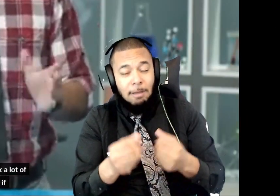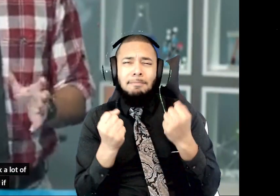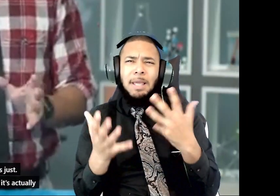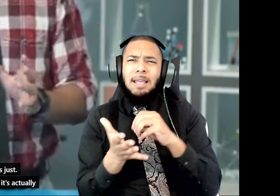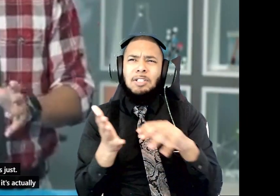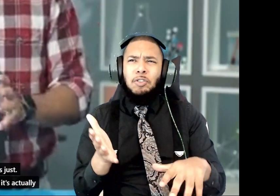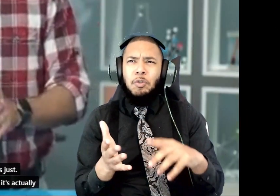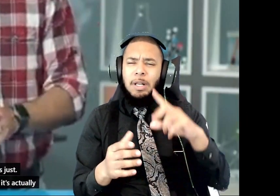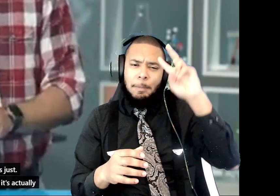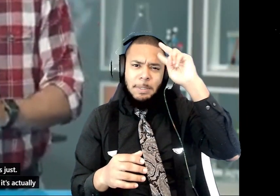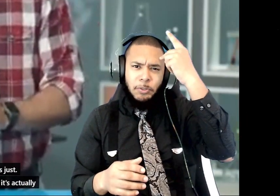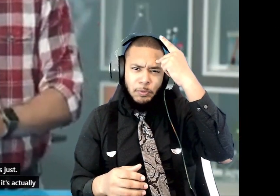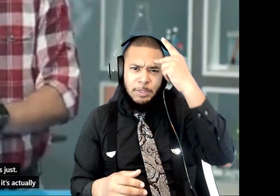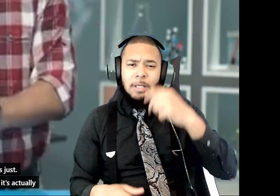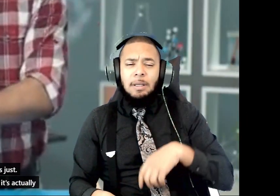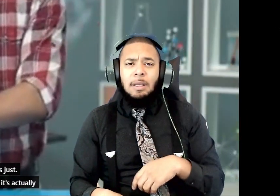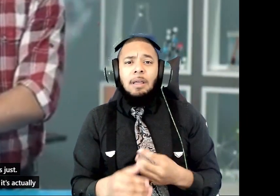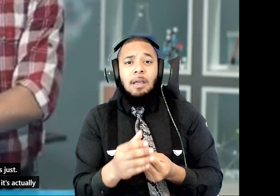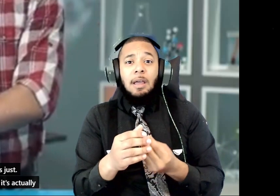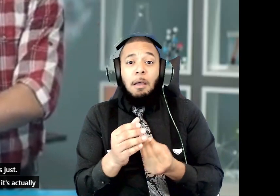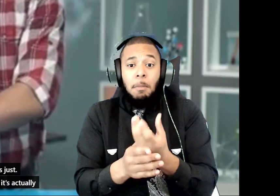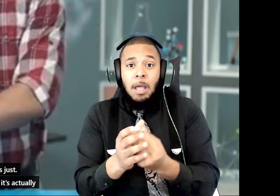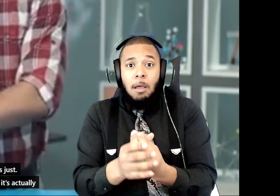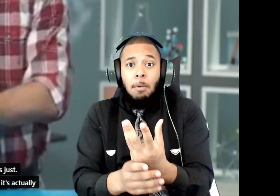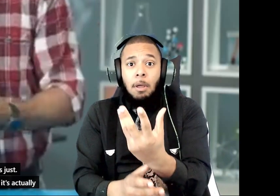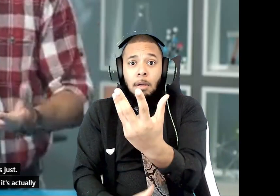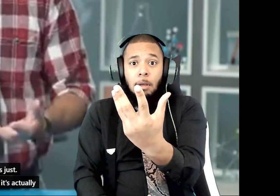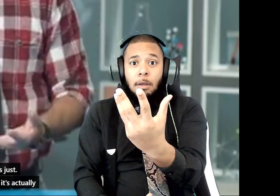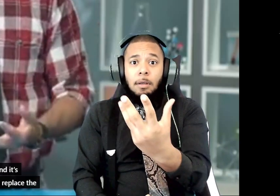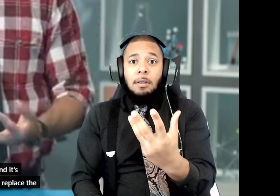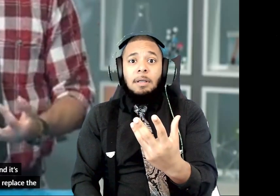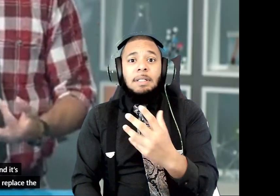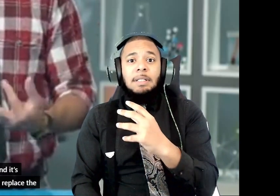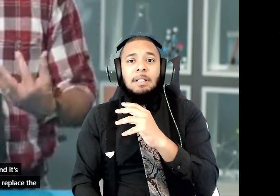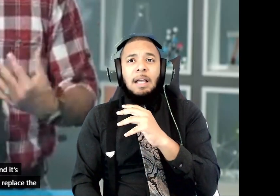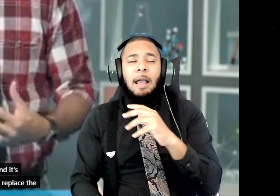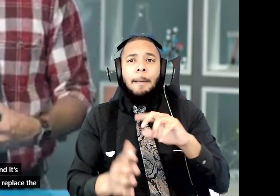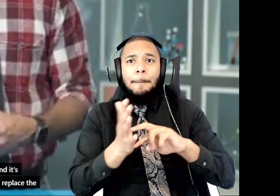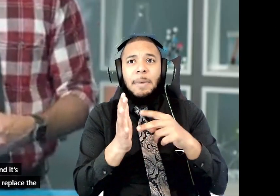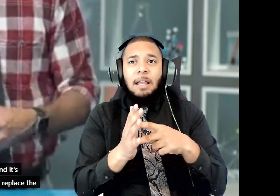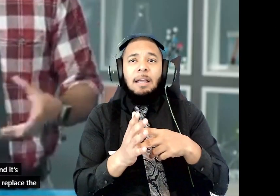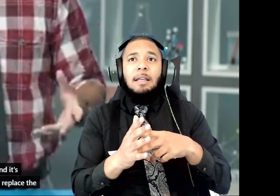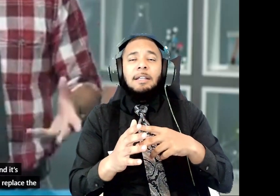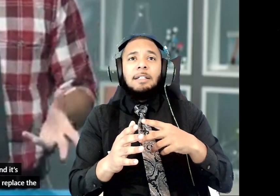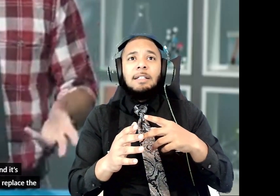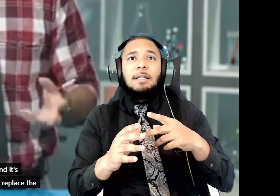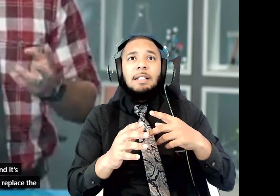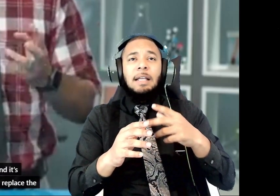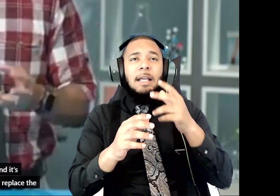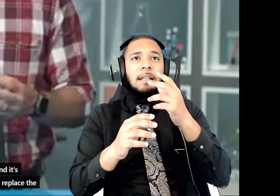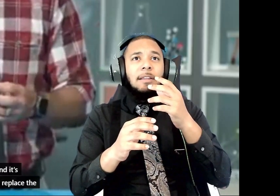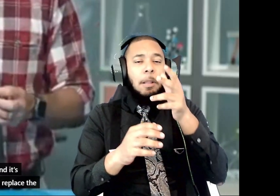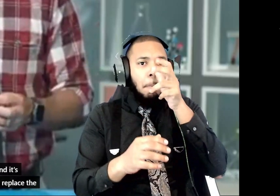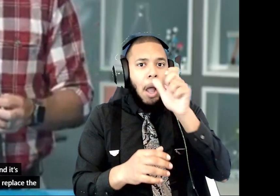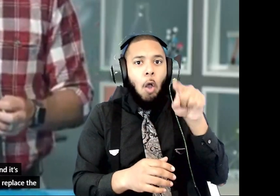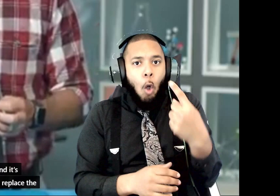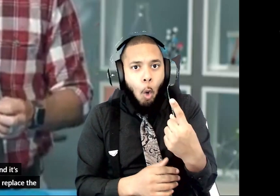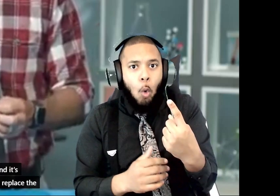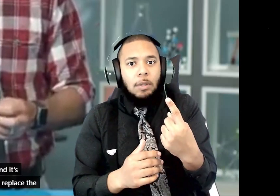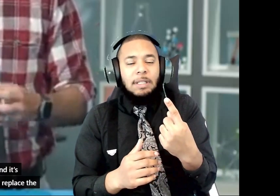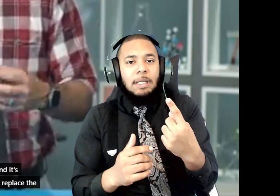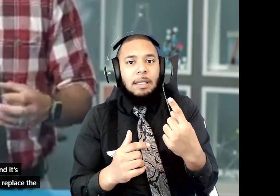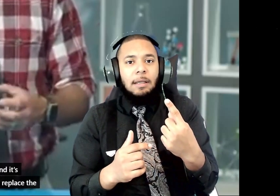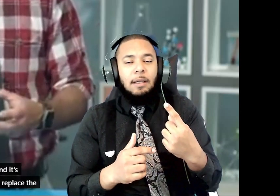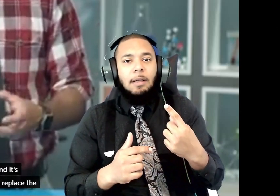think that, if a plant's growing, it's not photosynthesizing, it's actually living off of the bug. And it's not. It's capturing the